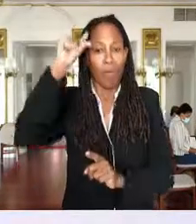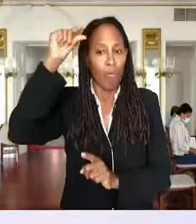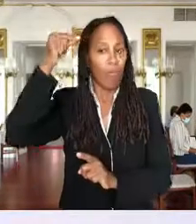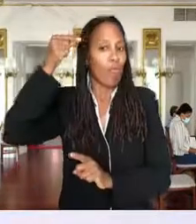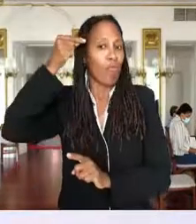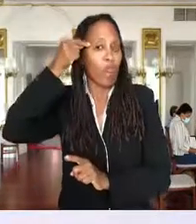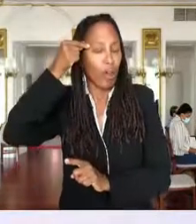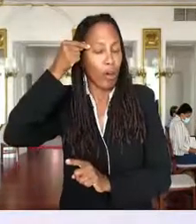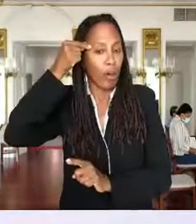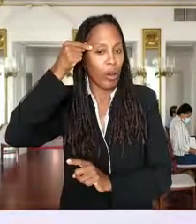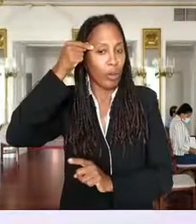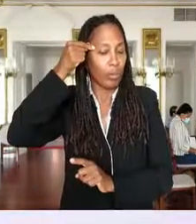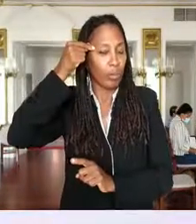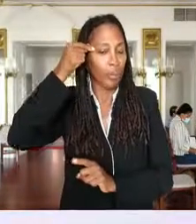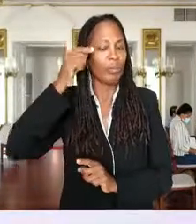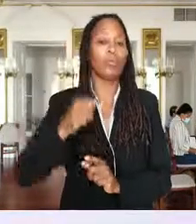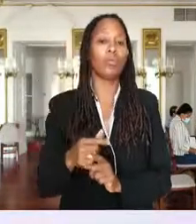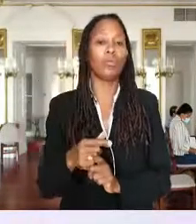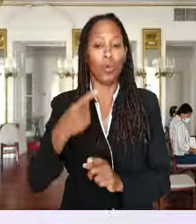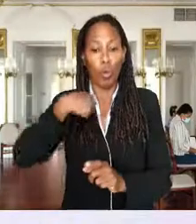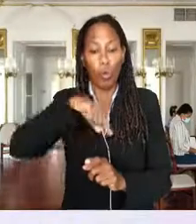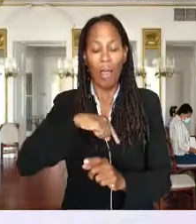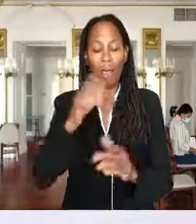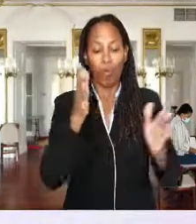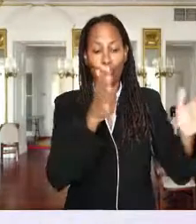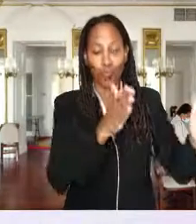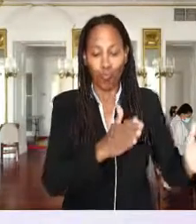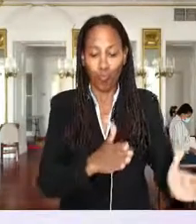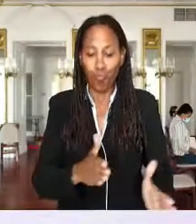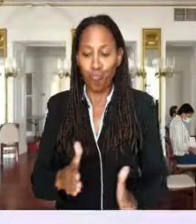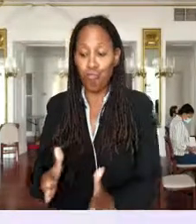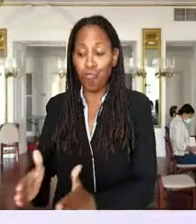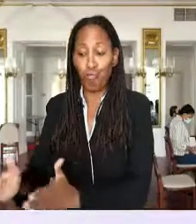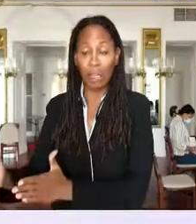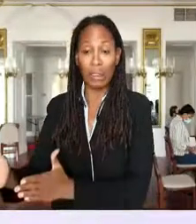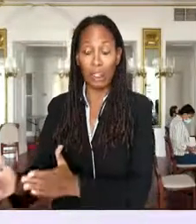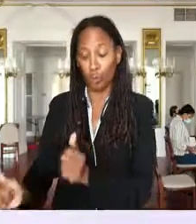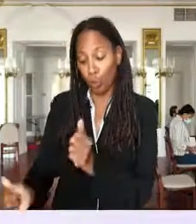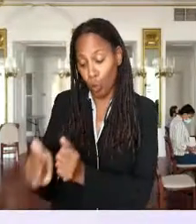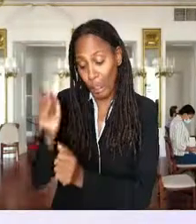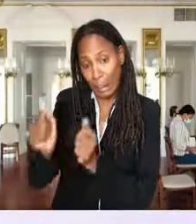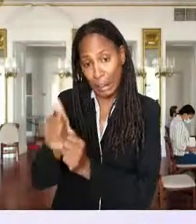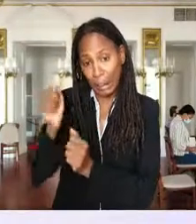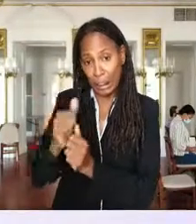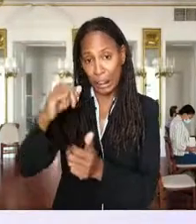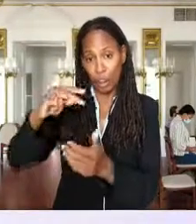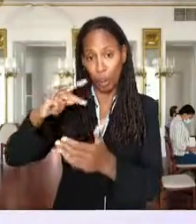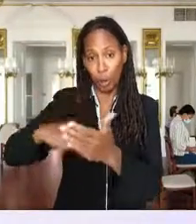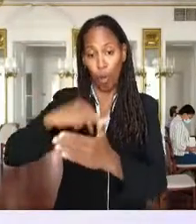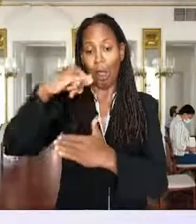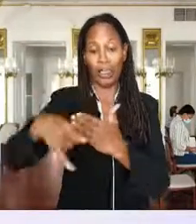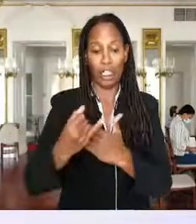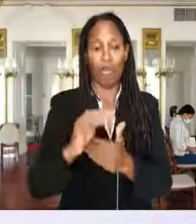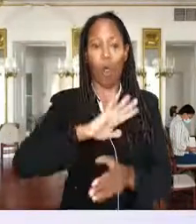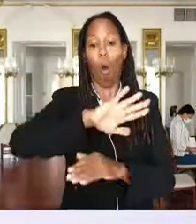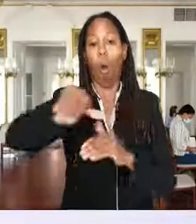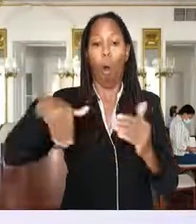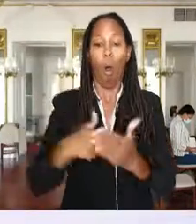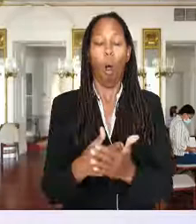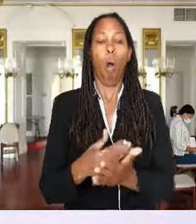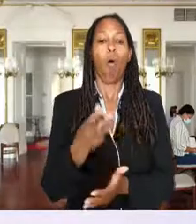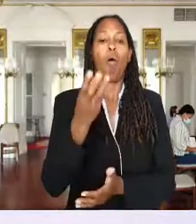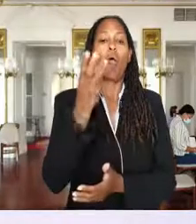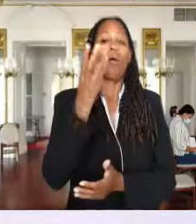process with every single project, the same projects, all 1,600 of them.